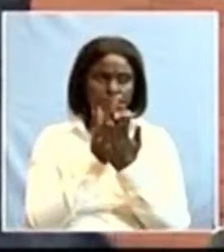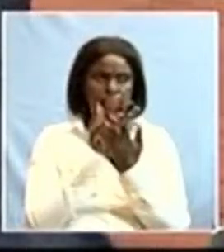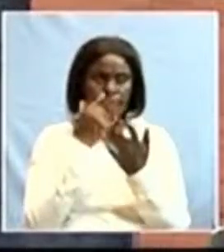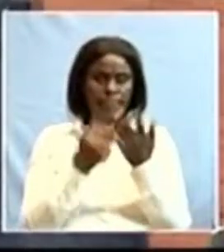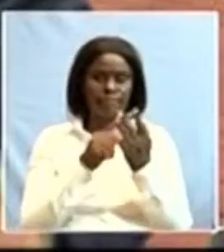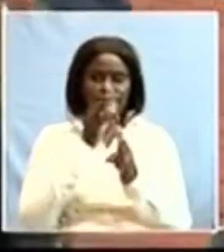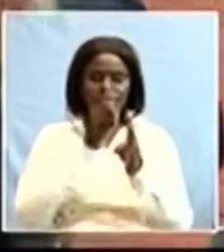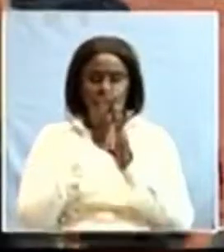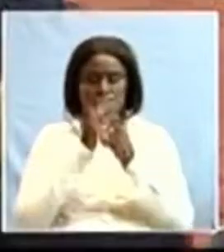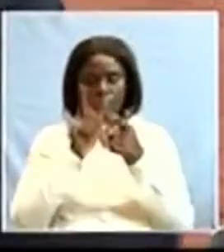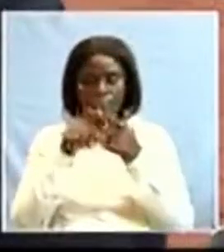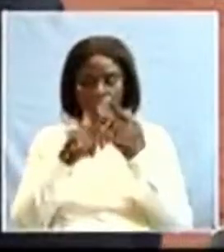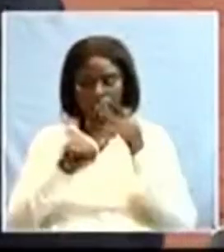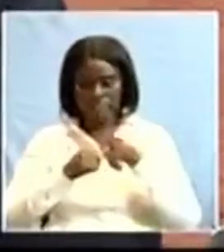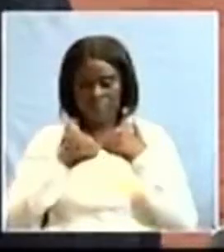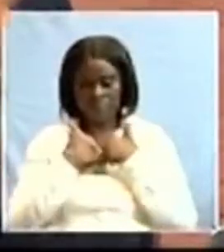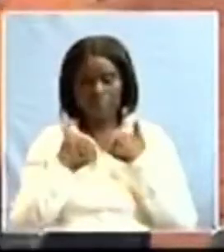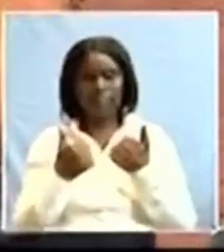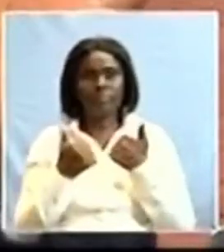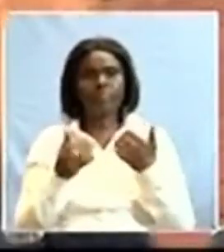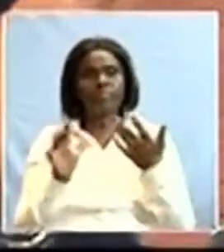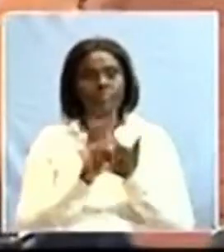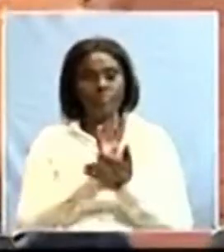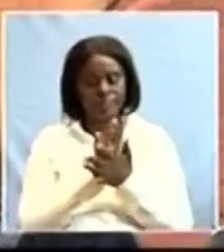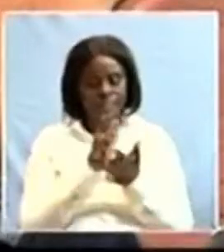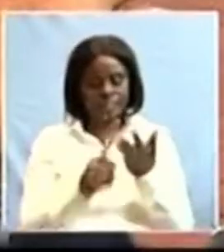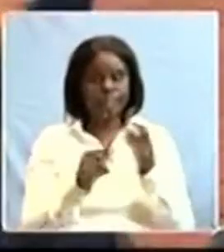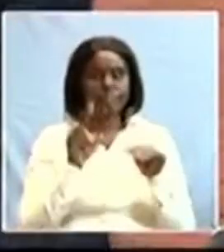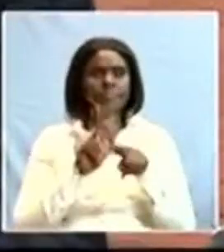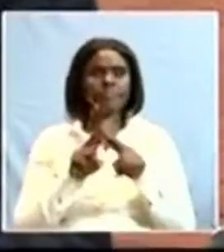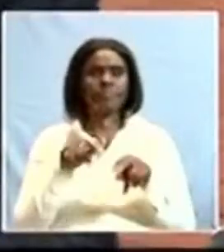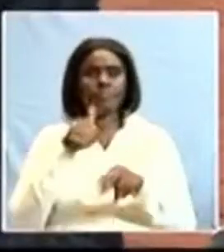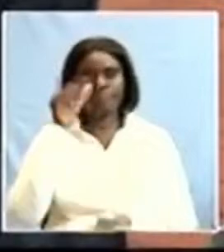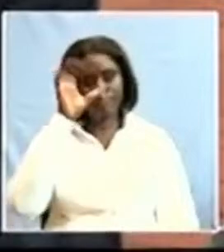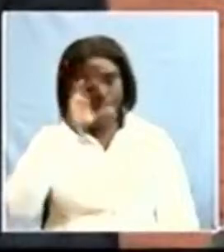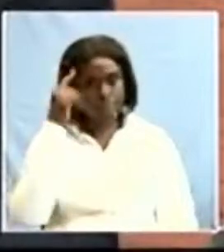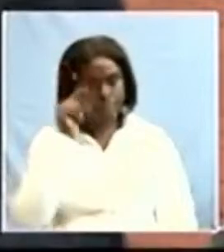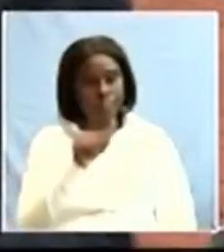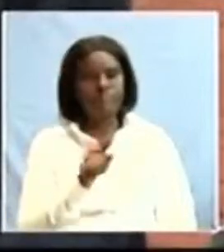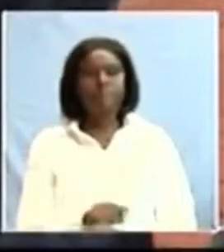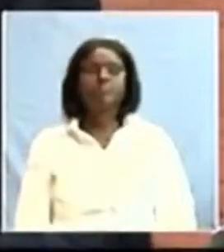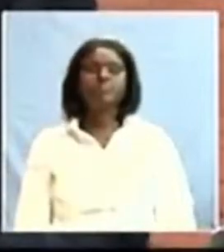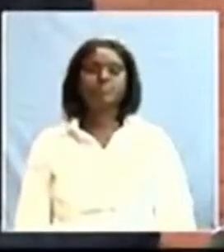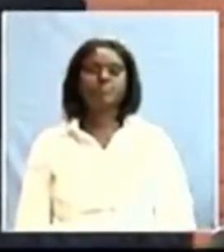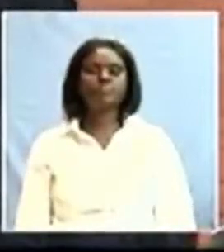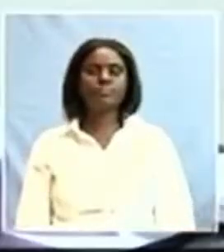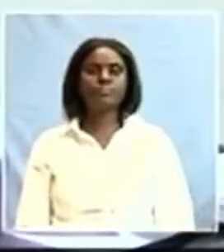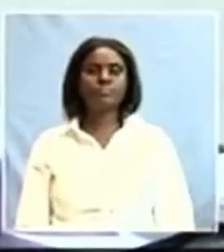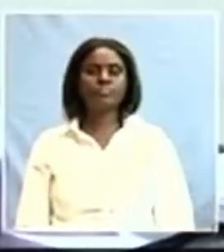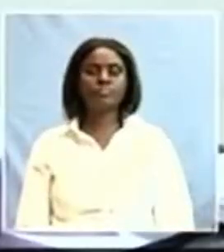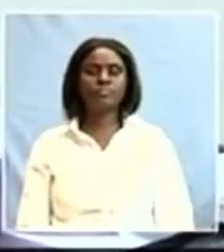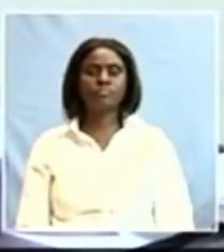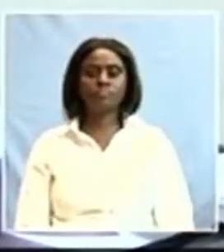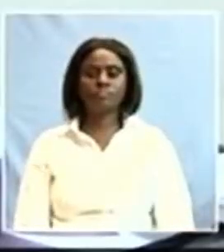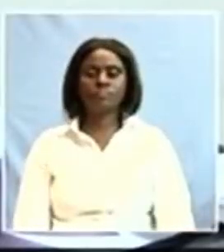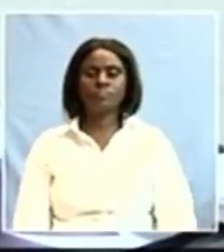go on because we have now the documents that chairperson you are looking for. I understand. Give us 2 minutes,